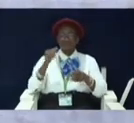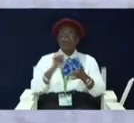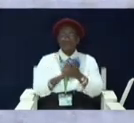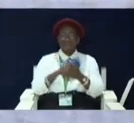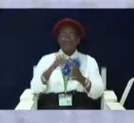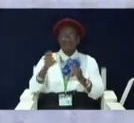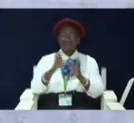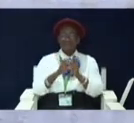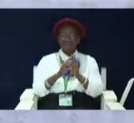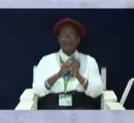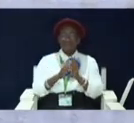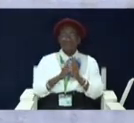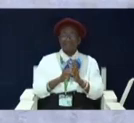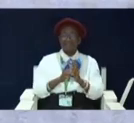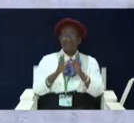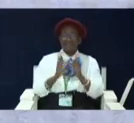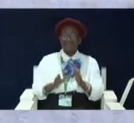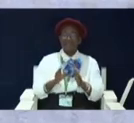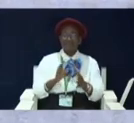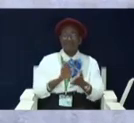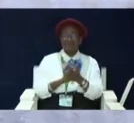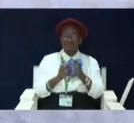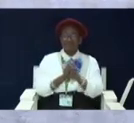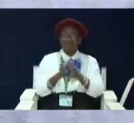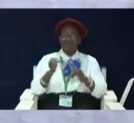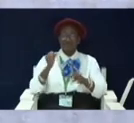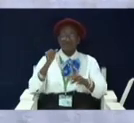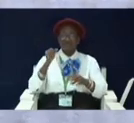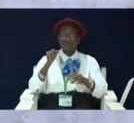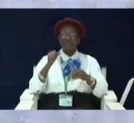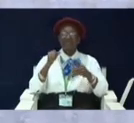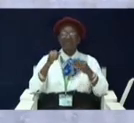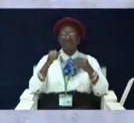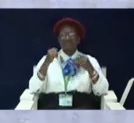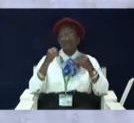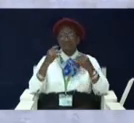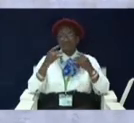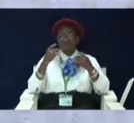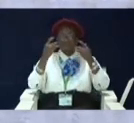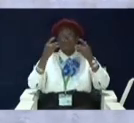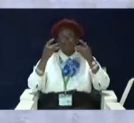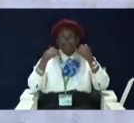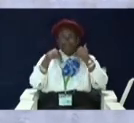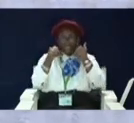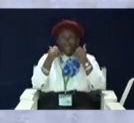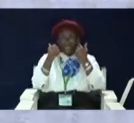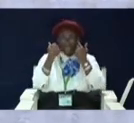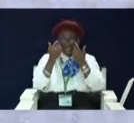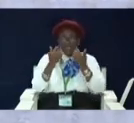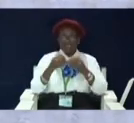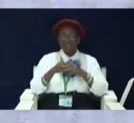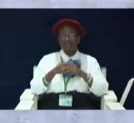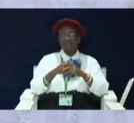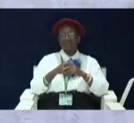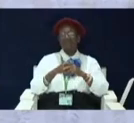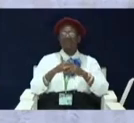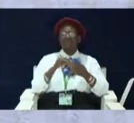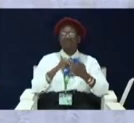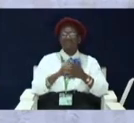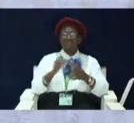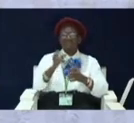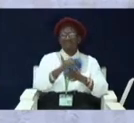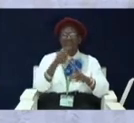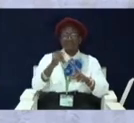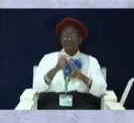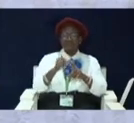became disgraced. To je pe a fi doju ti awon ti to je lowo. It takes the word of God to make